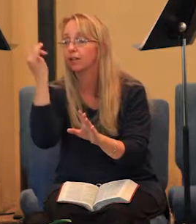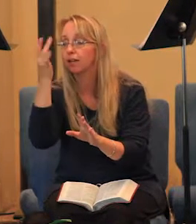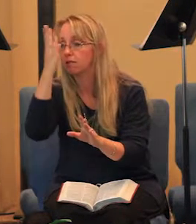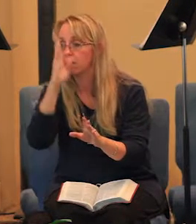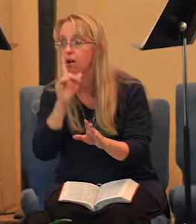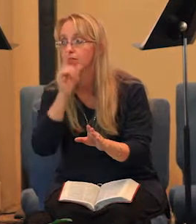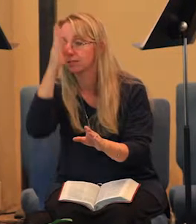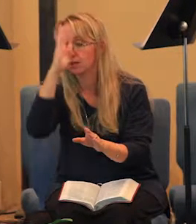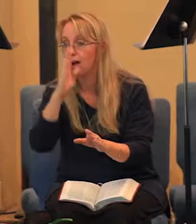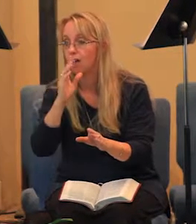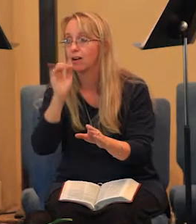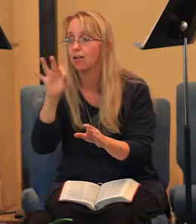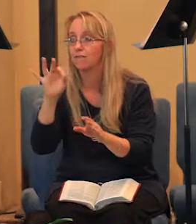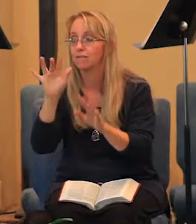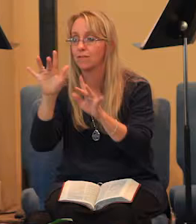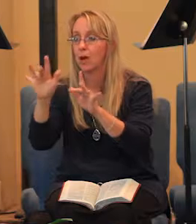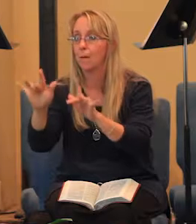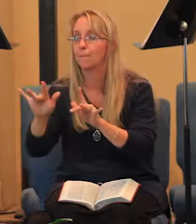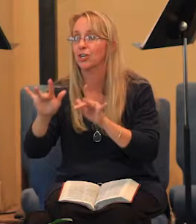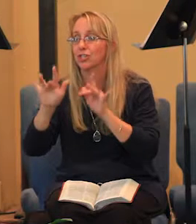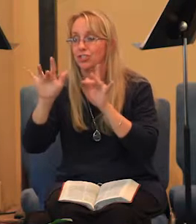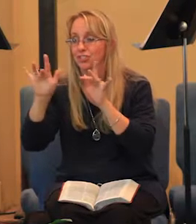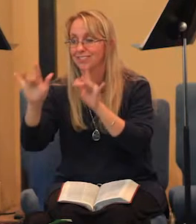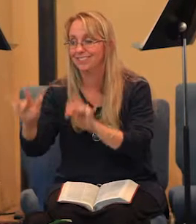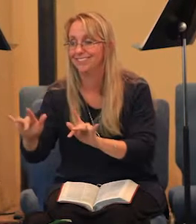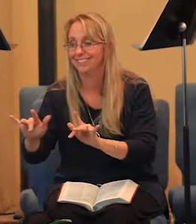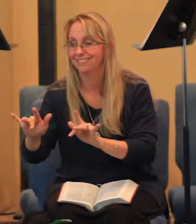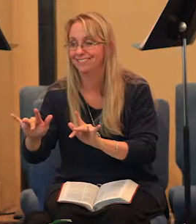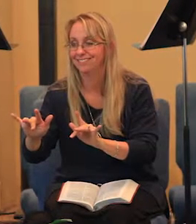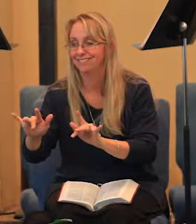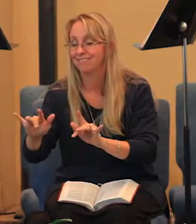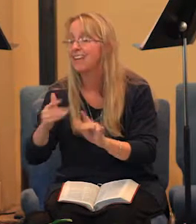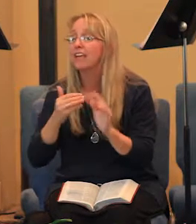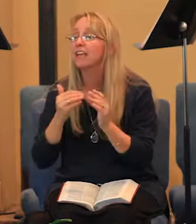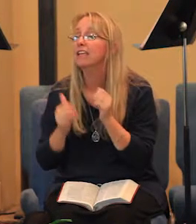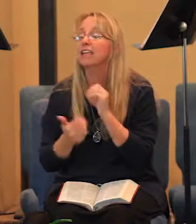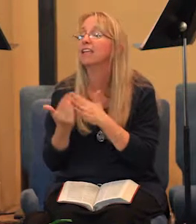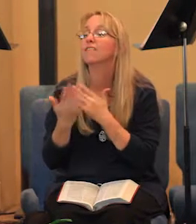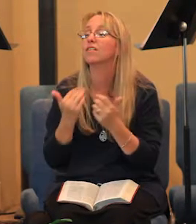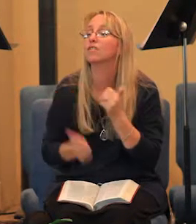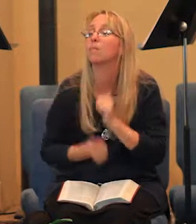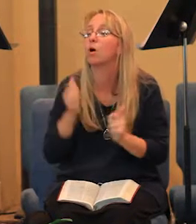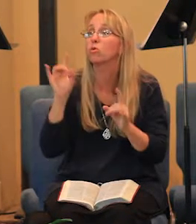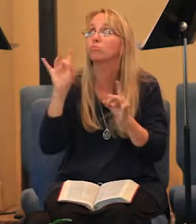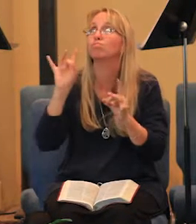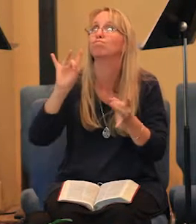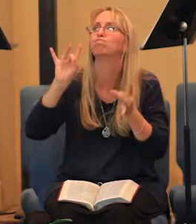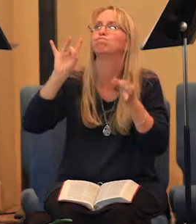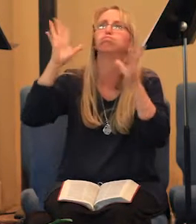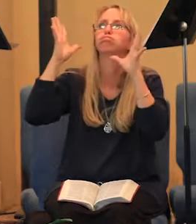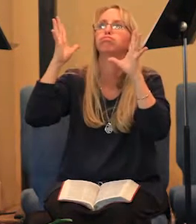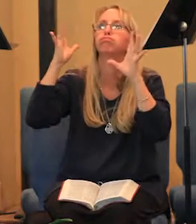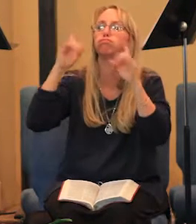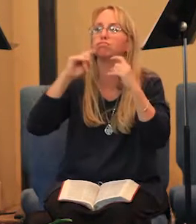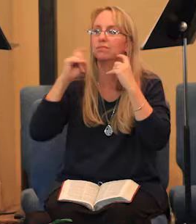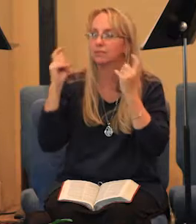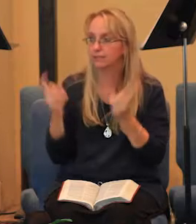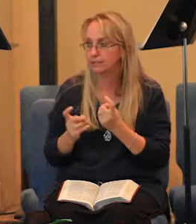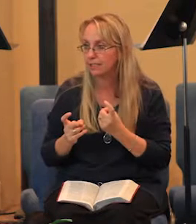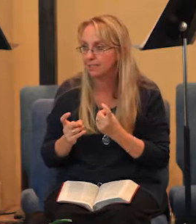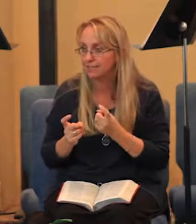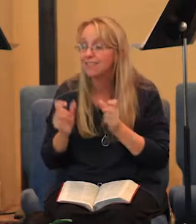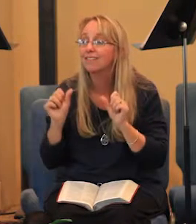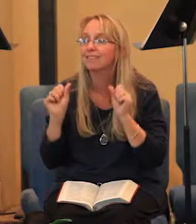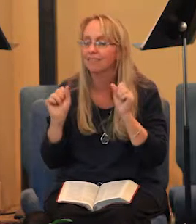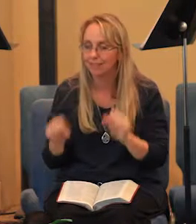mercy. And even the most horrendous sins can